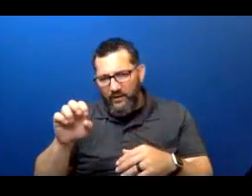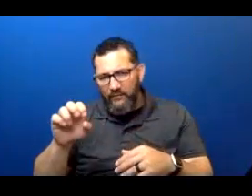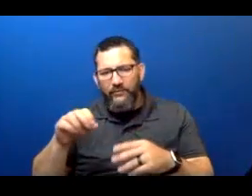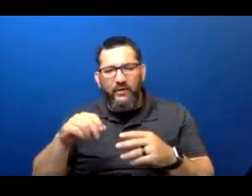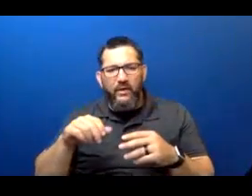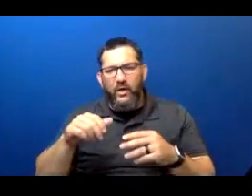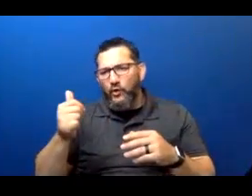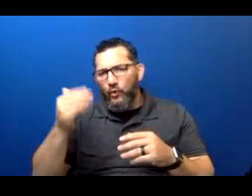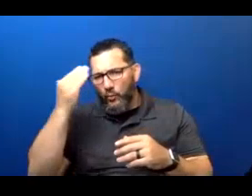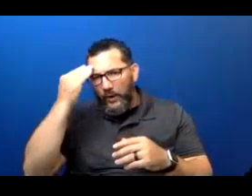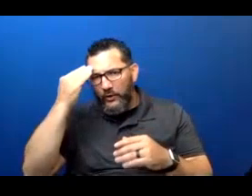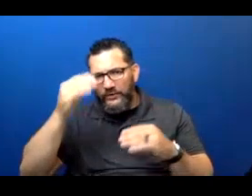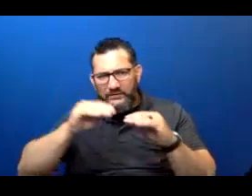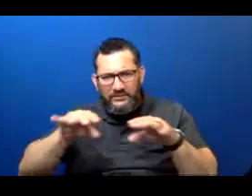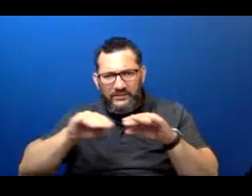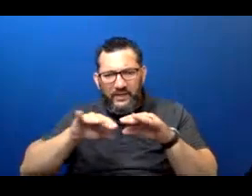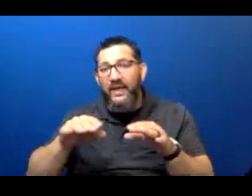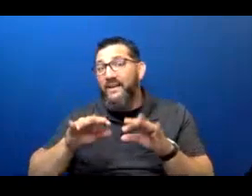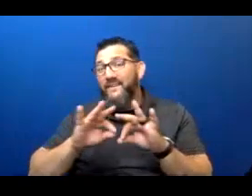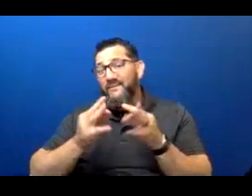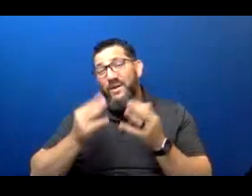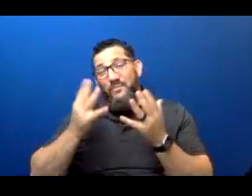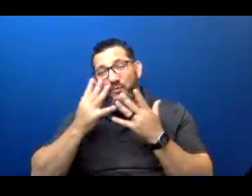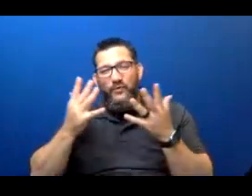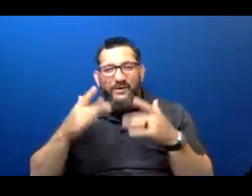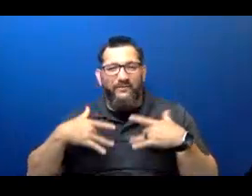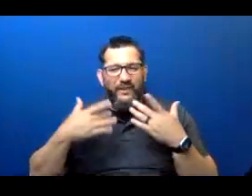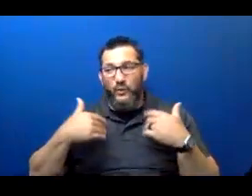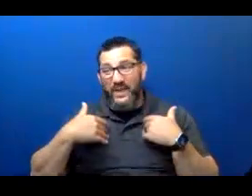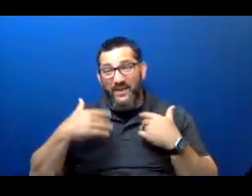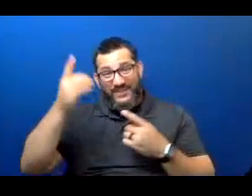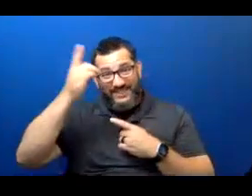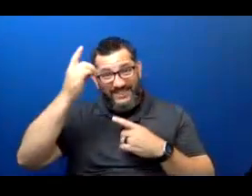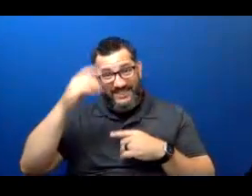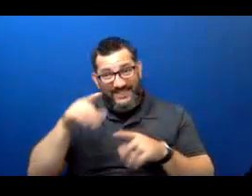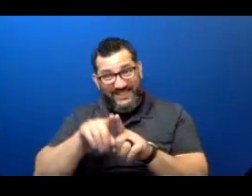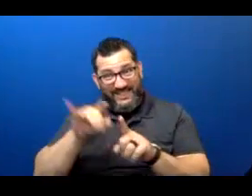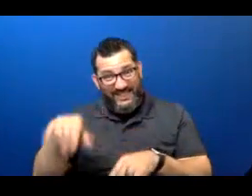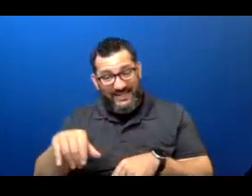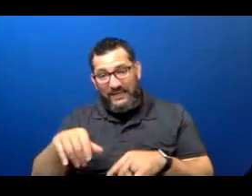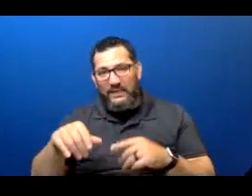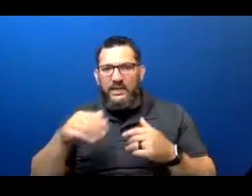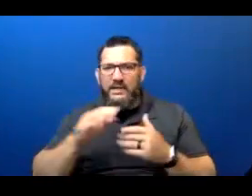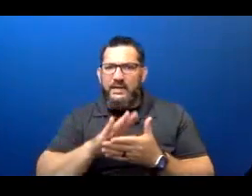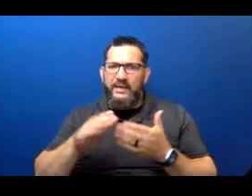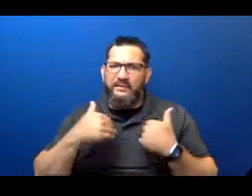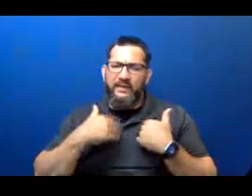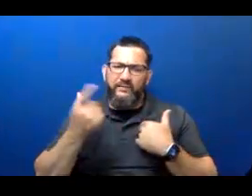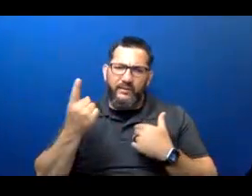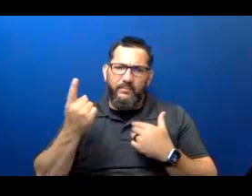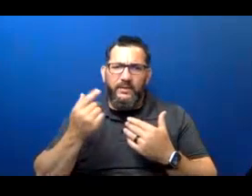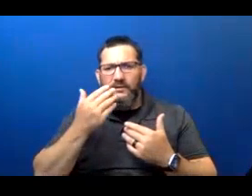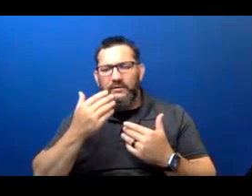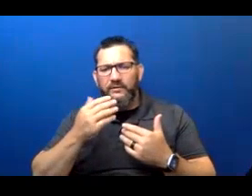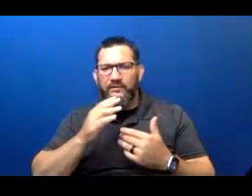a family-friendly event. I mean, when you're dealing with a chronic disease like that, it's nice to have something pleasant to